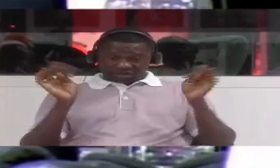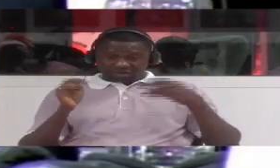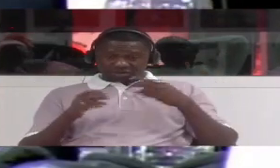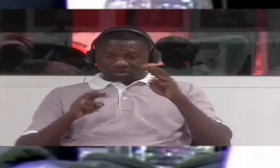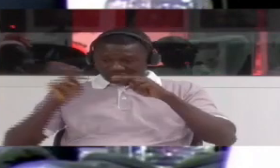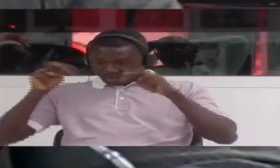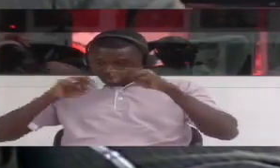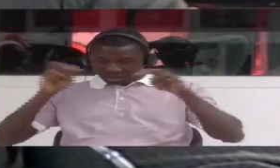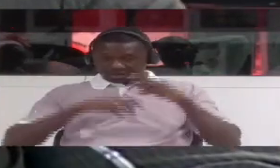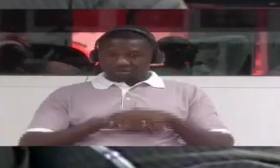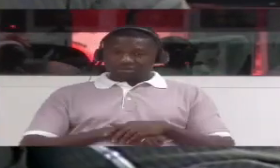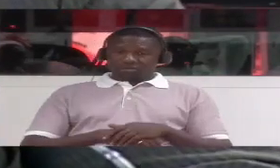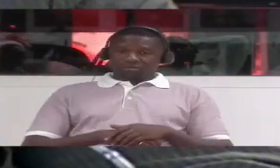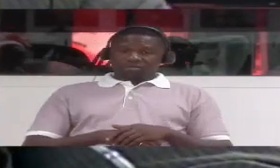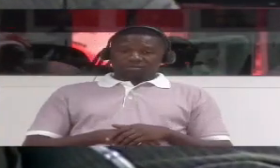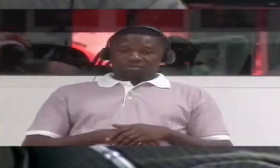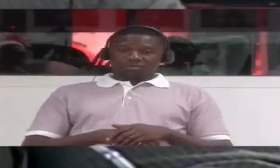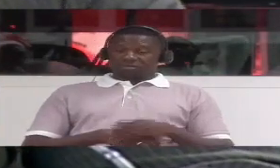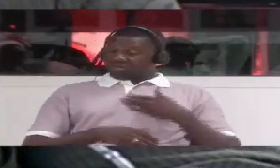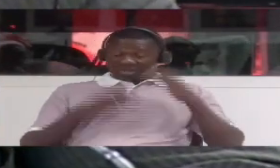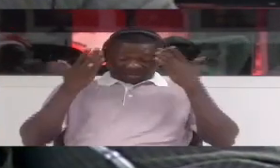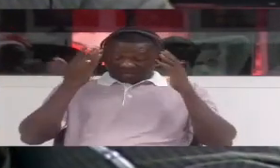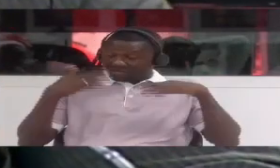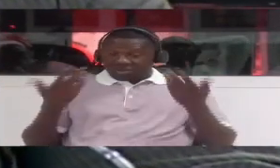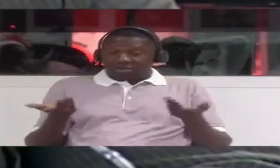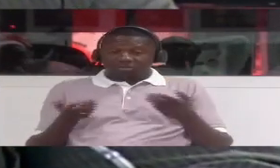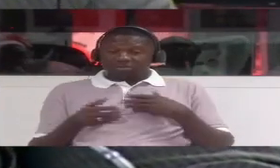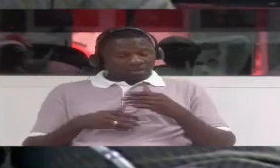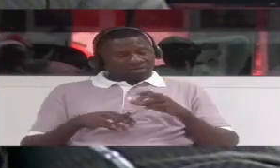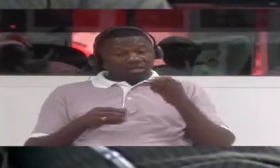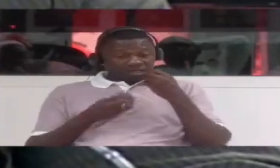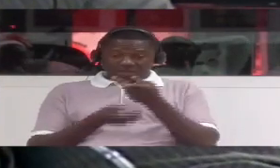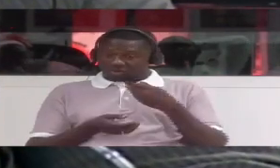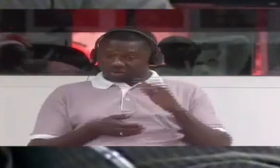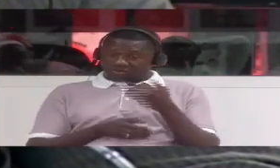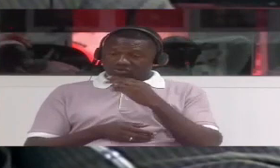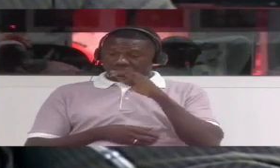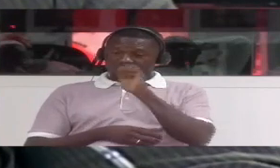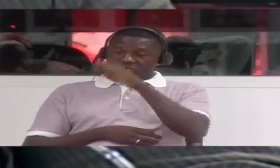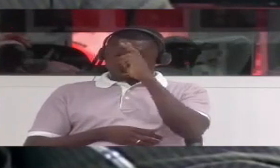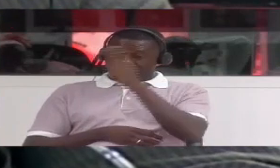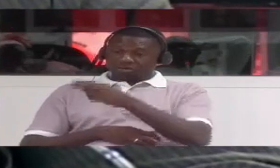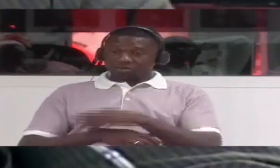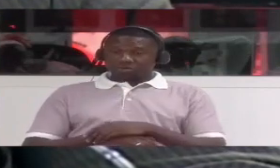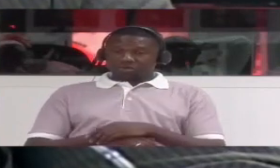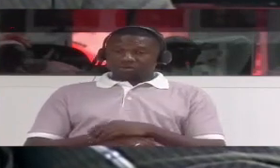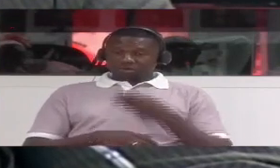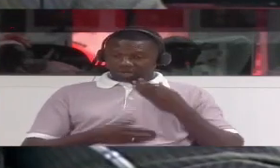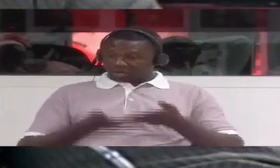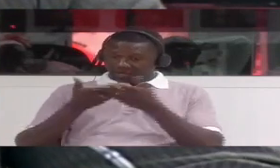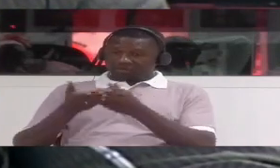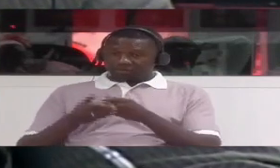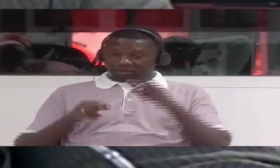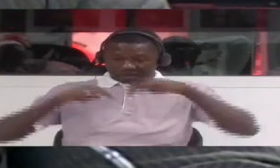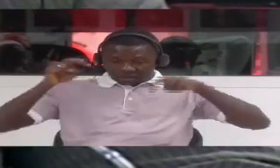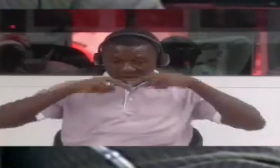search? I didn't have any option. They said we are going to your house. I said, okay, let's go. Did they present you with a search warrant for